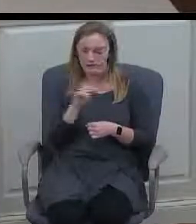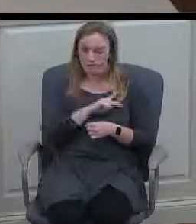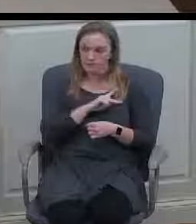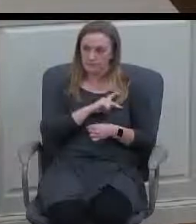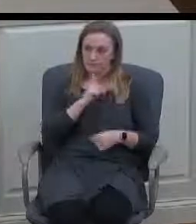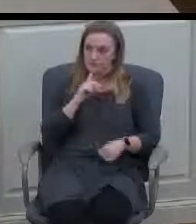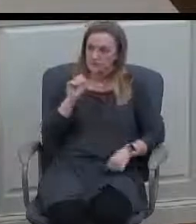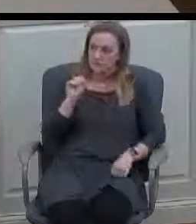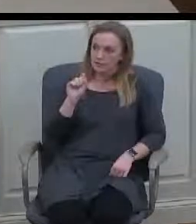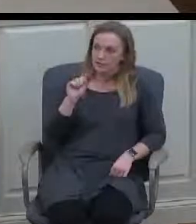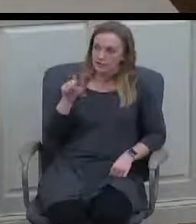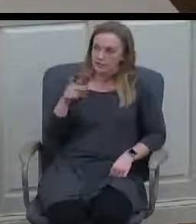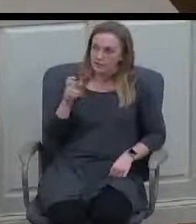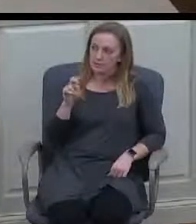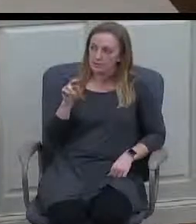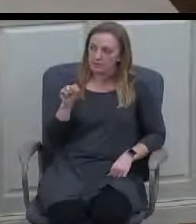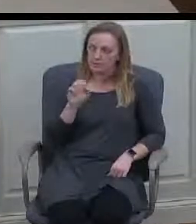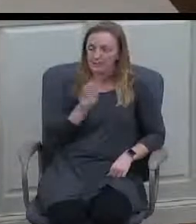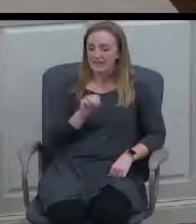And M&M.